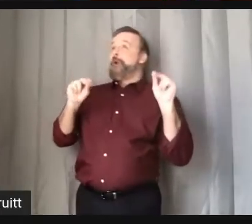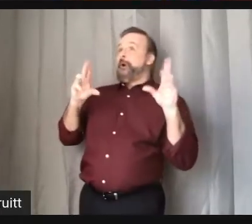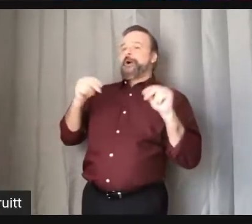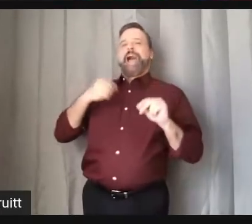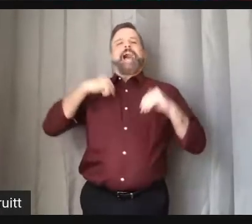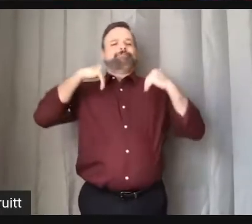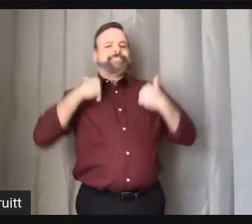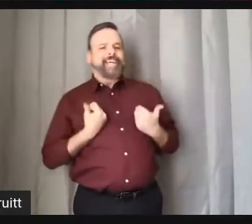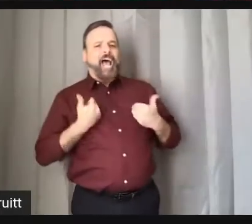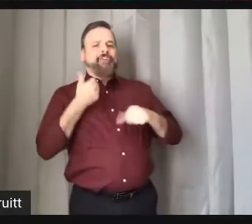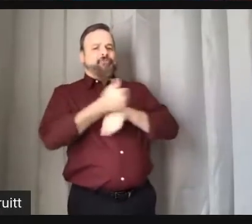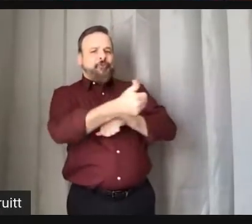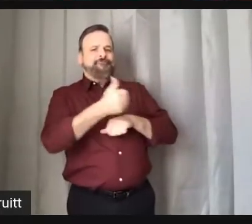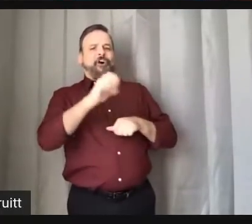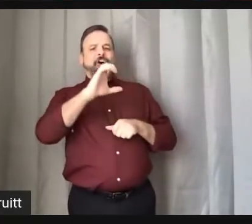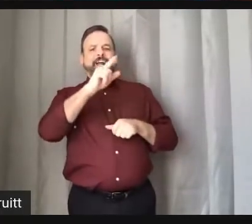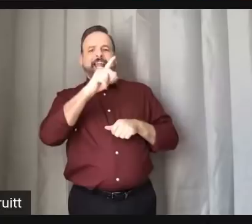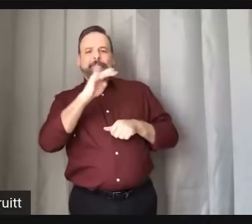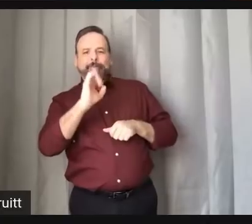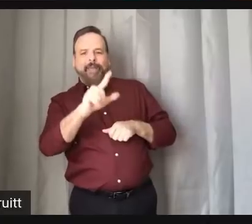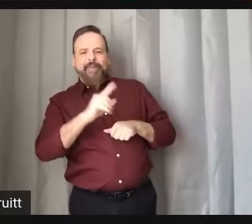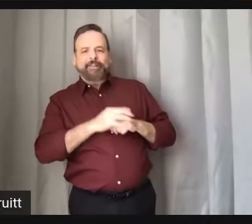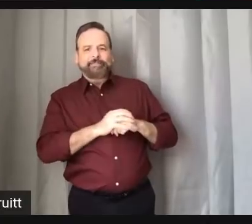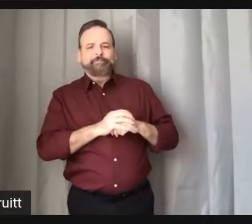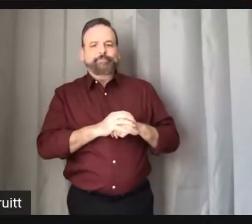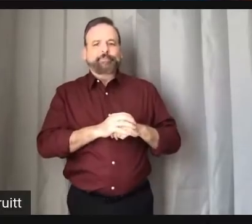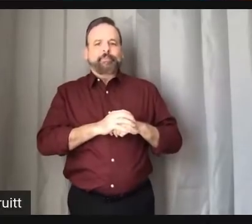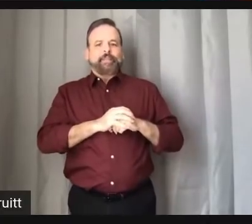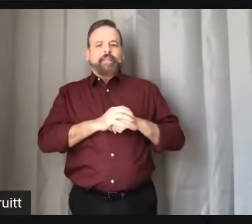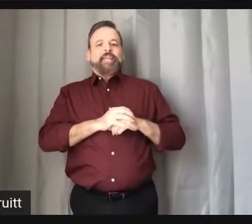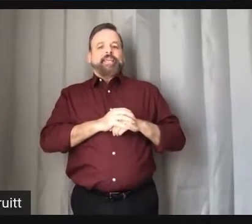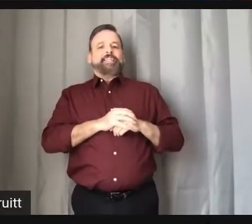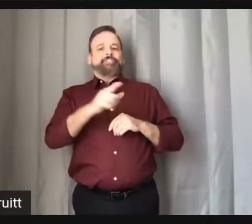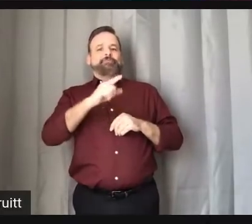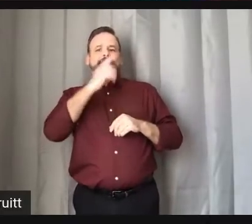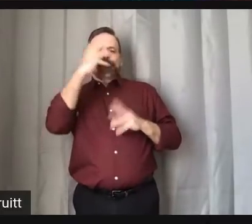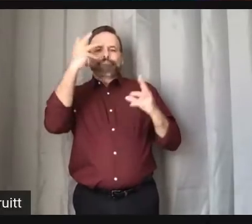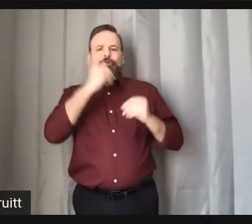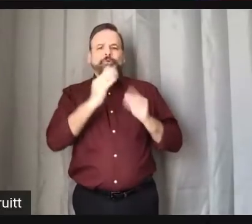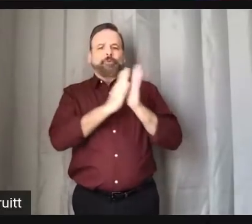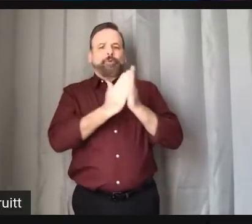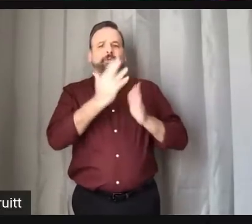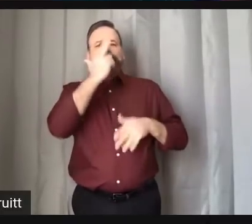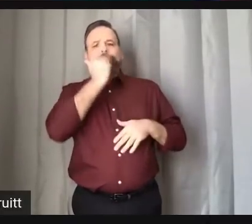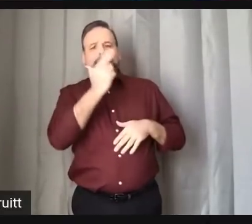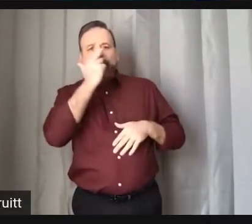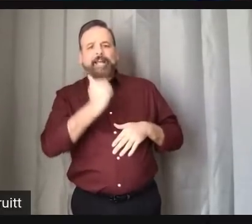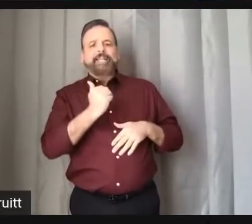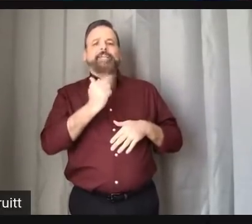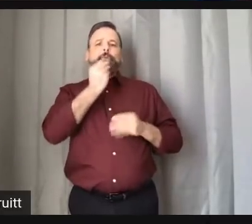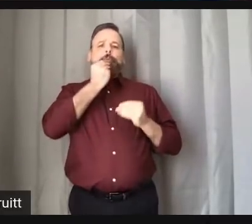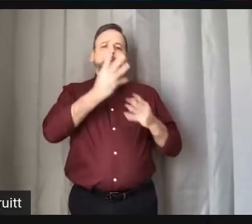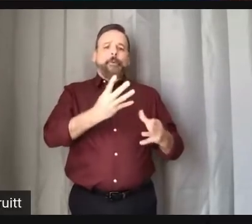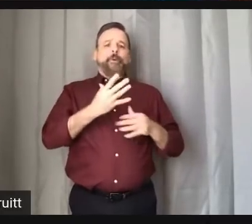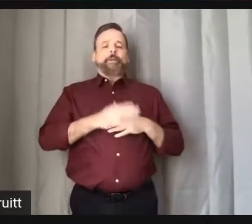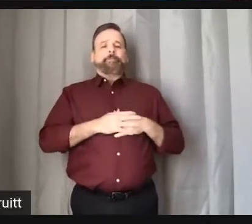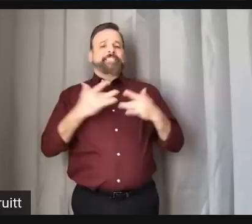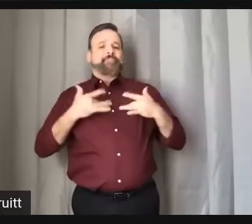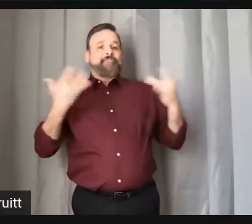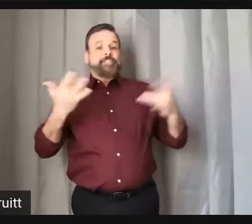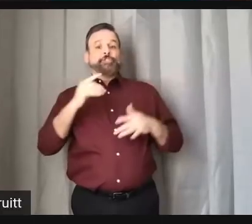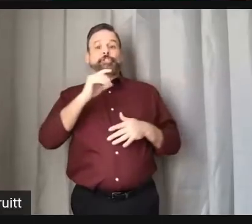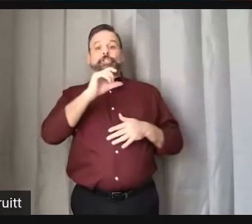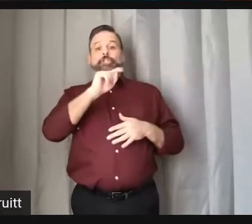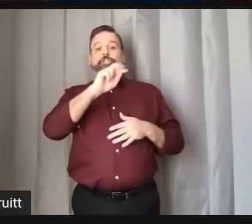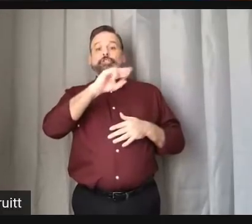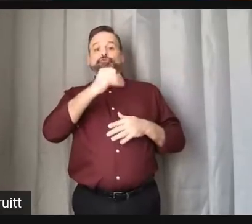you, Claribel. It's a beautiful book. It's like funny. There's warmth and depth to it. It's an adventure. Tristan Strong